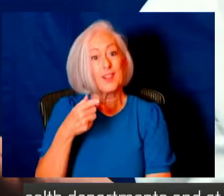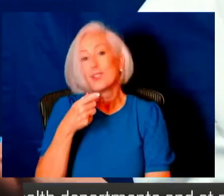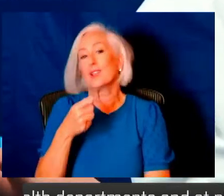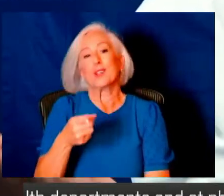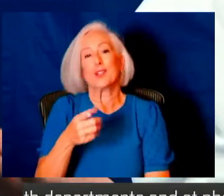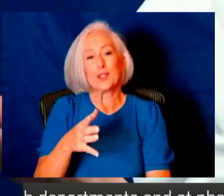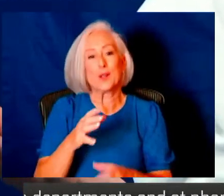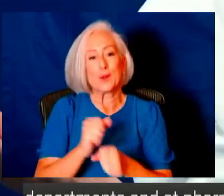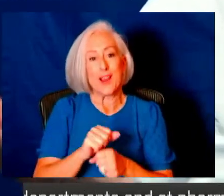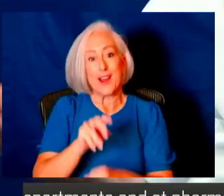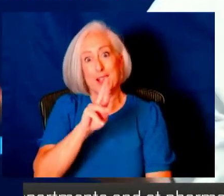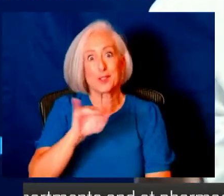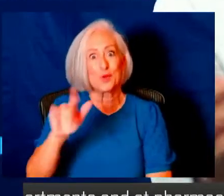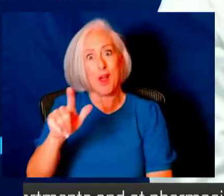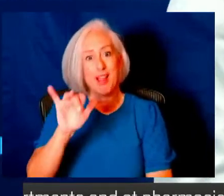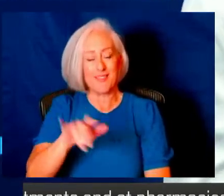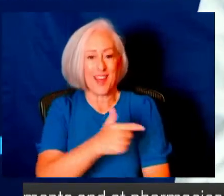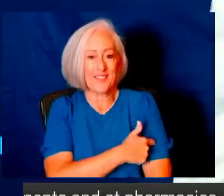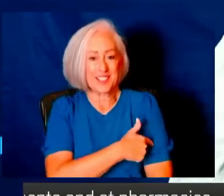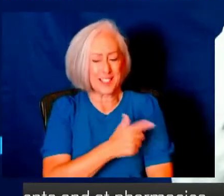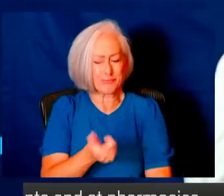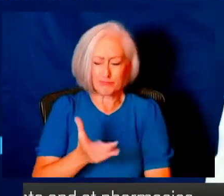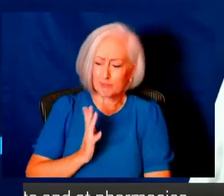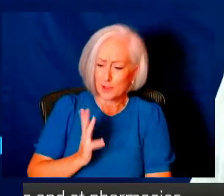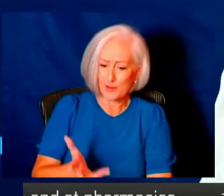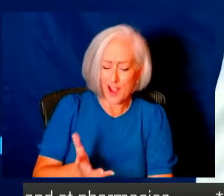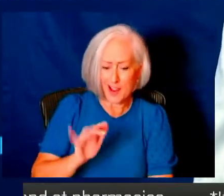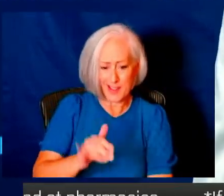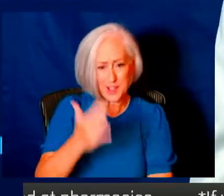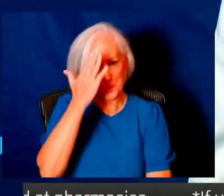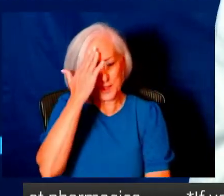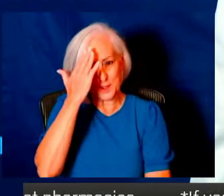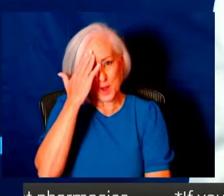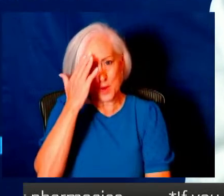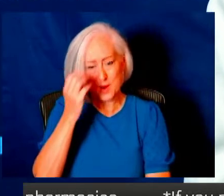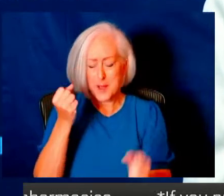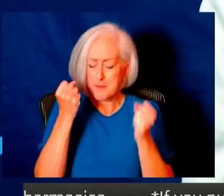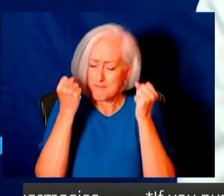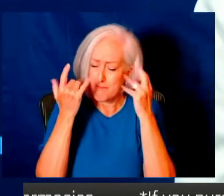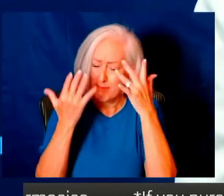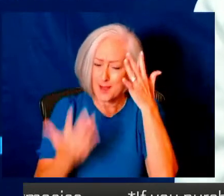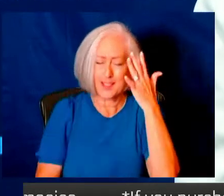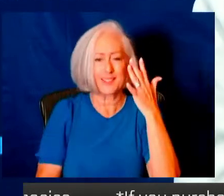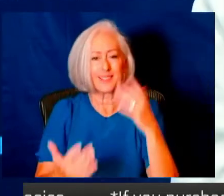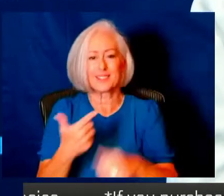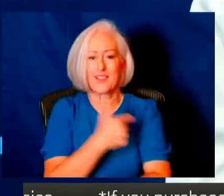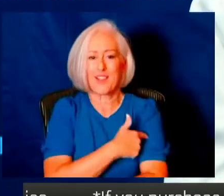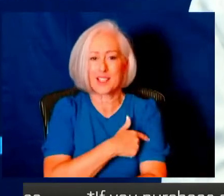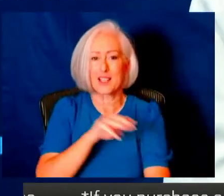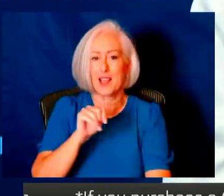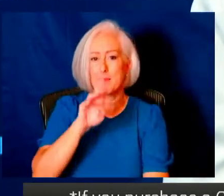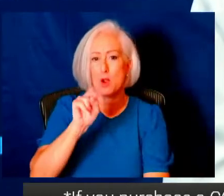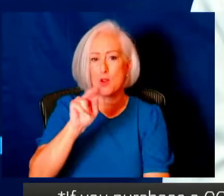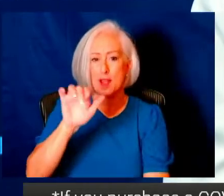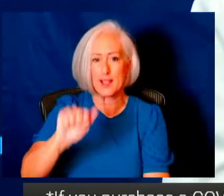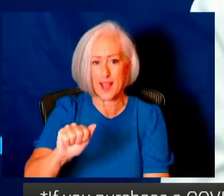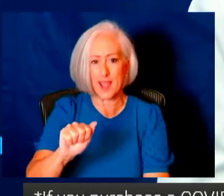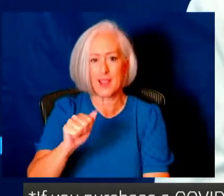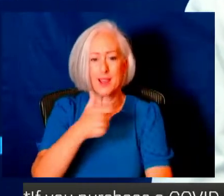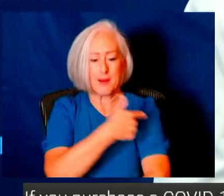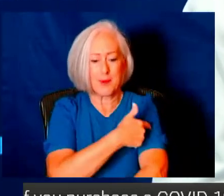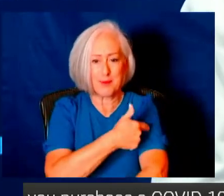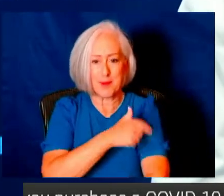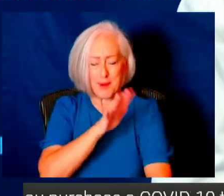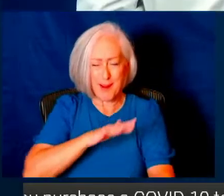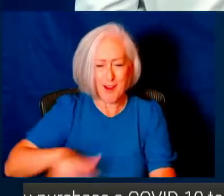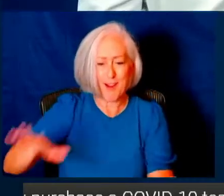And you're going to be okay. And that's what we know. And billions of these vaccinations from the mRNA have been given worldwide. Incredibly safe vaccination.